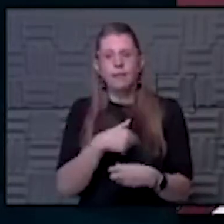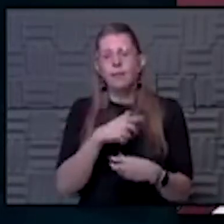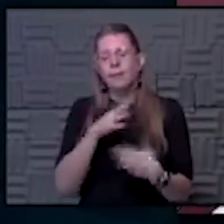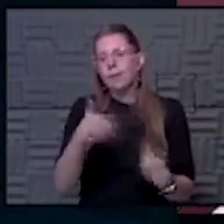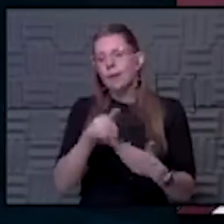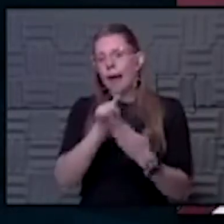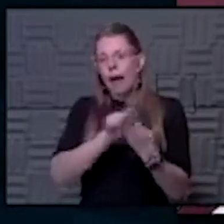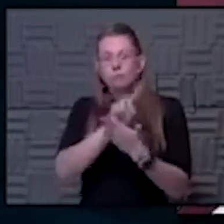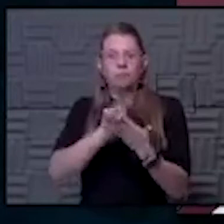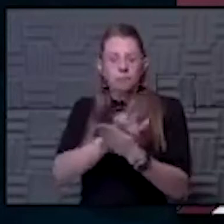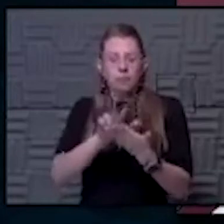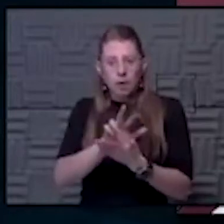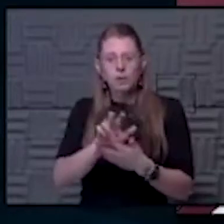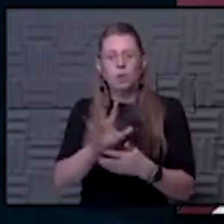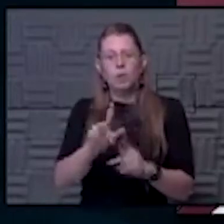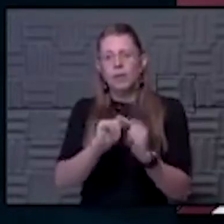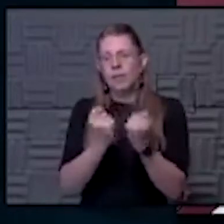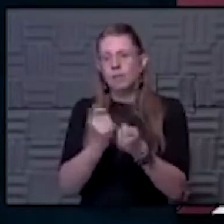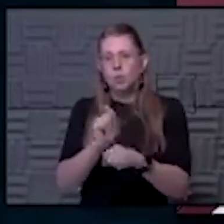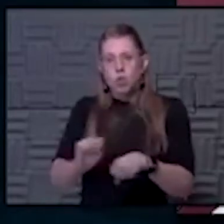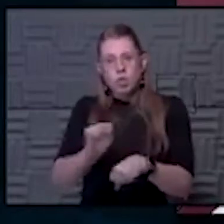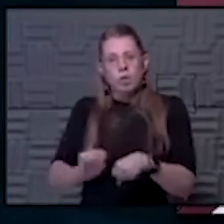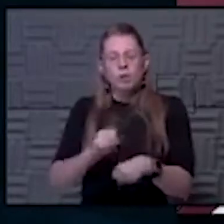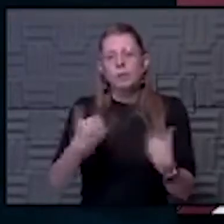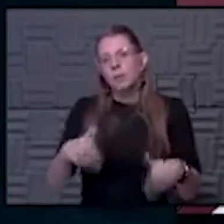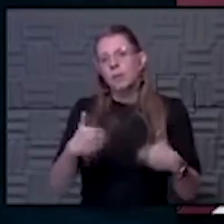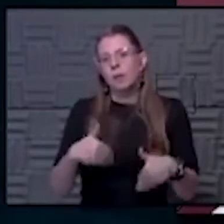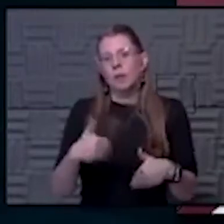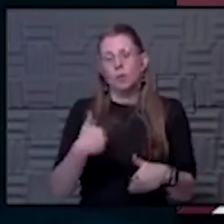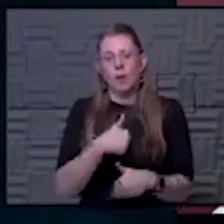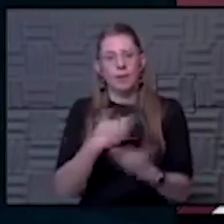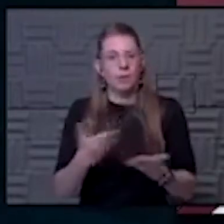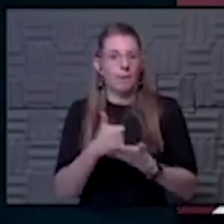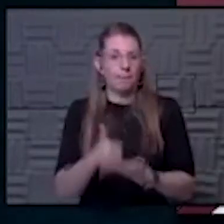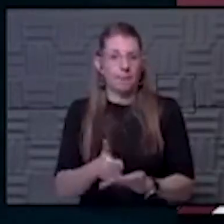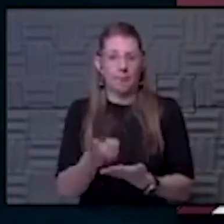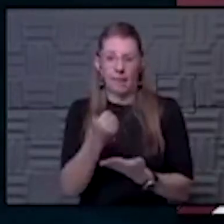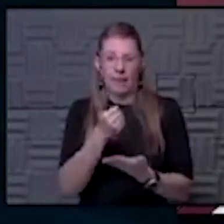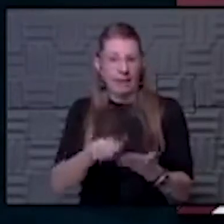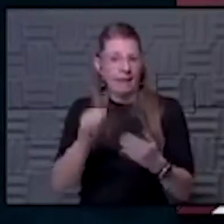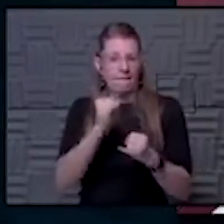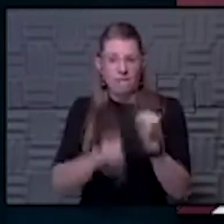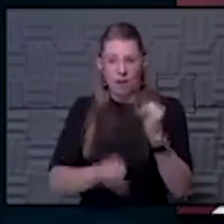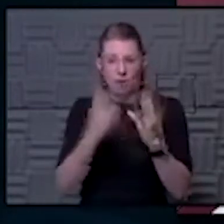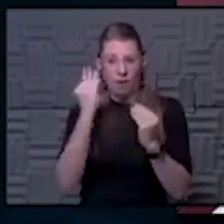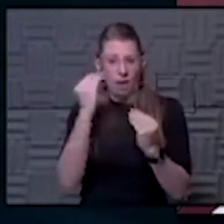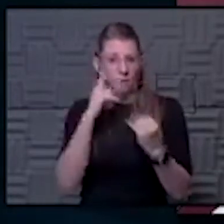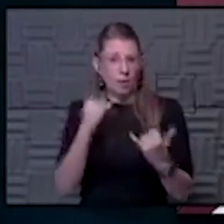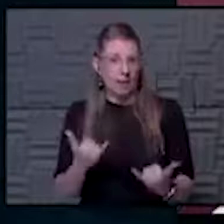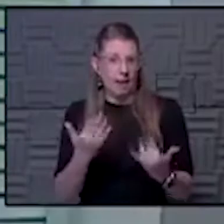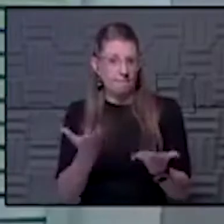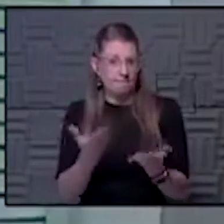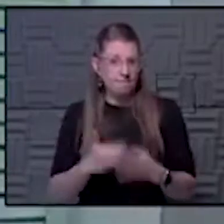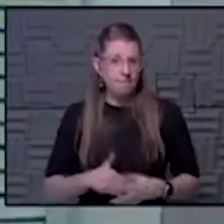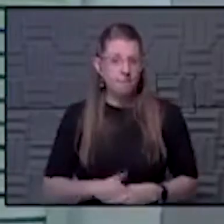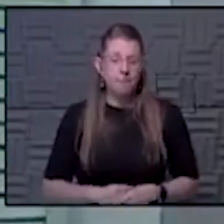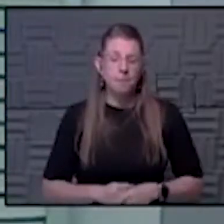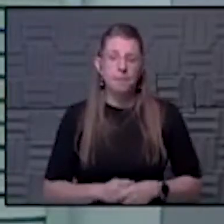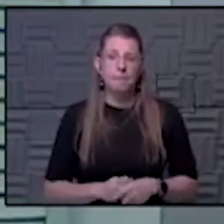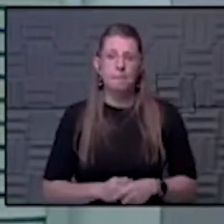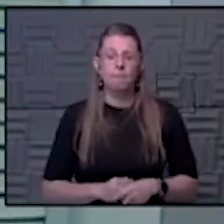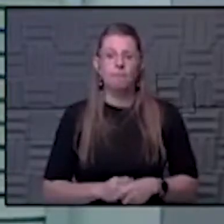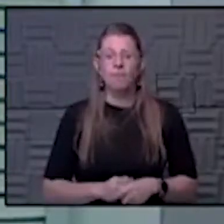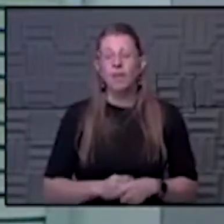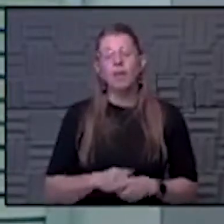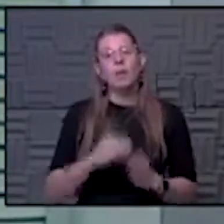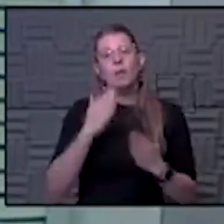your team, and anything we can do, we're here to help. And any final thoughts you have for us today? Well, thank